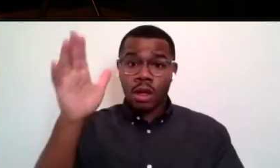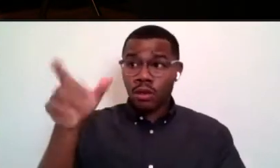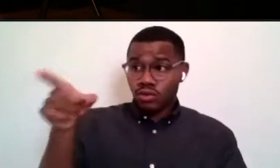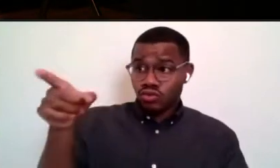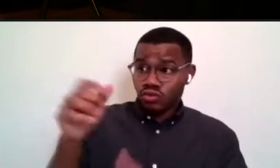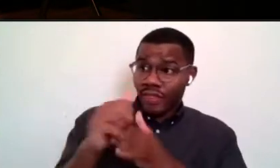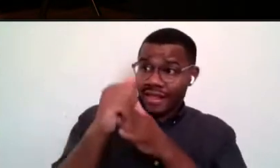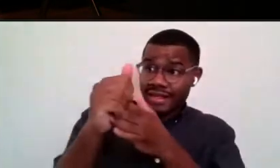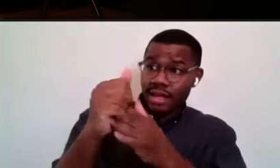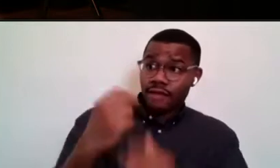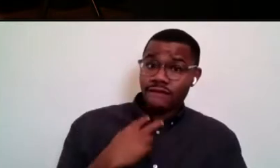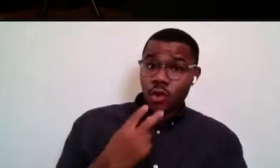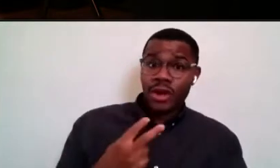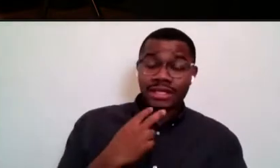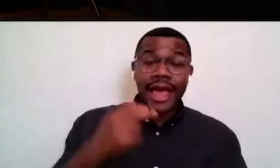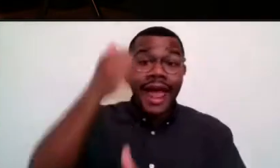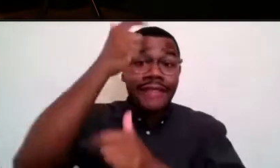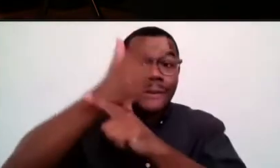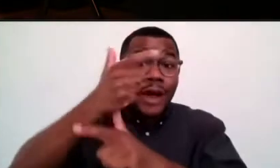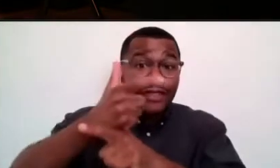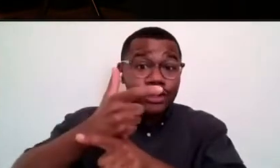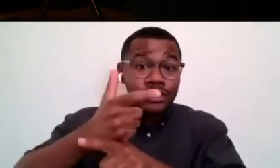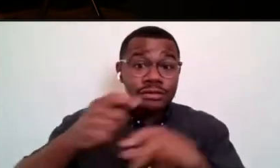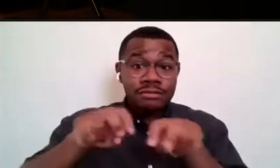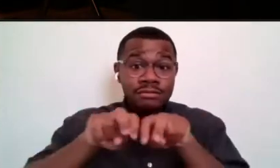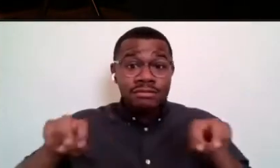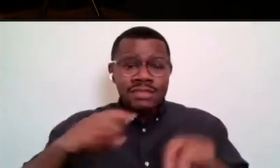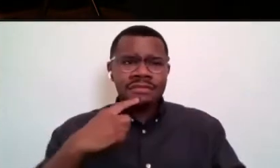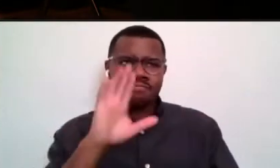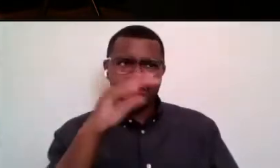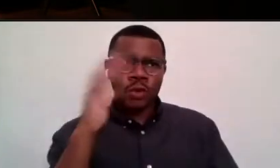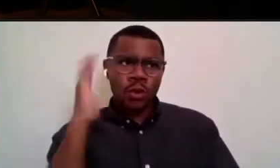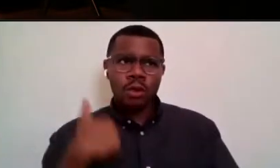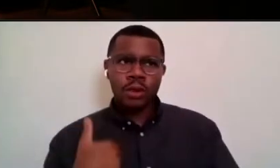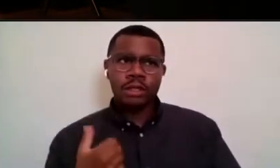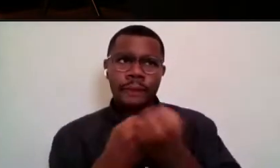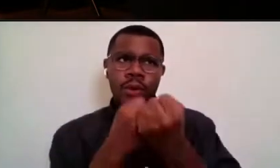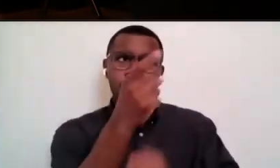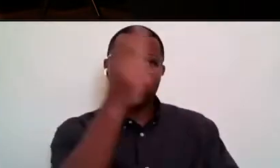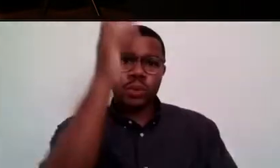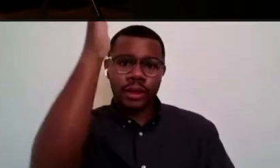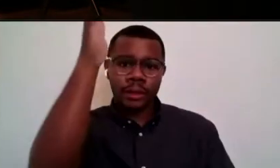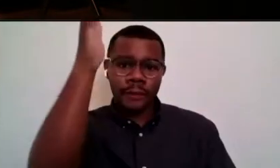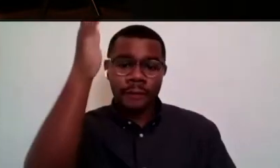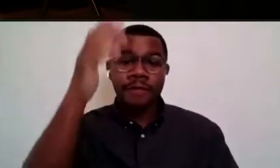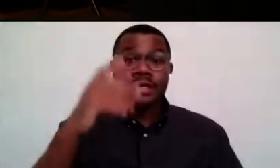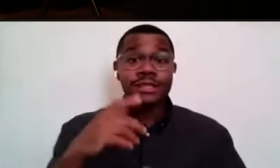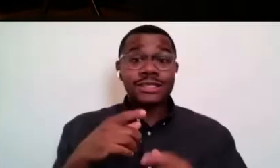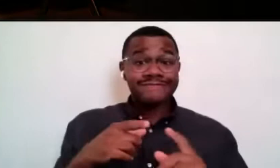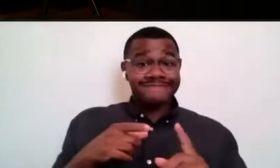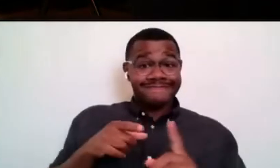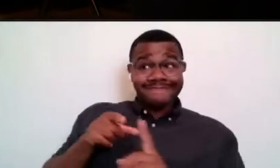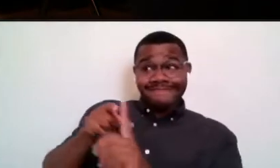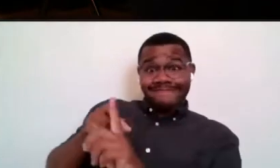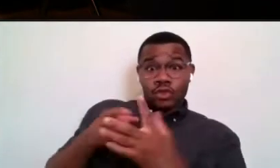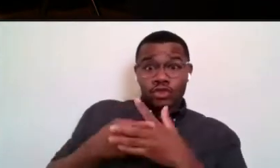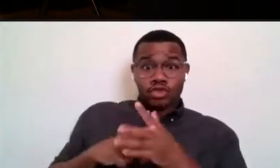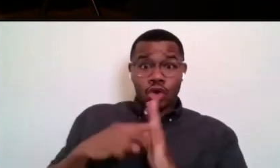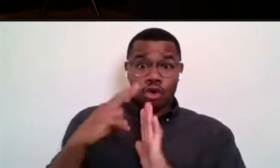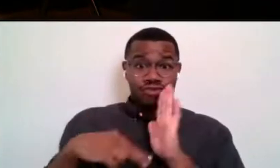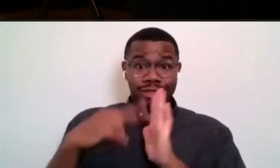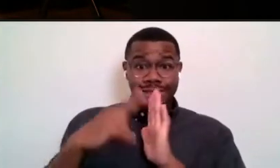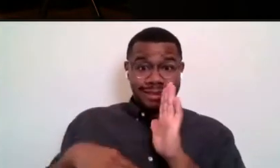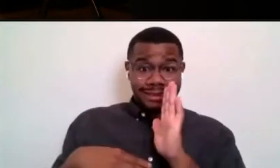we got you. Yeah. And he started to read the poem, and these four black men who